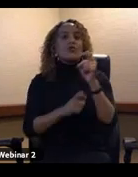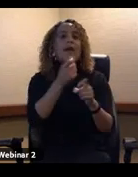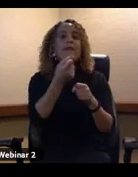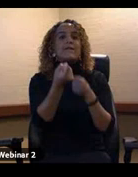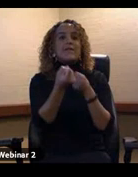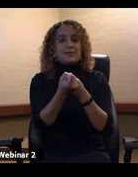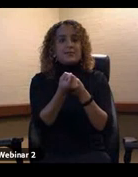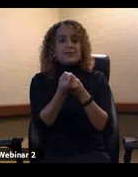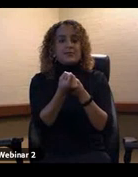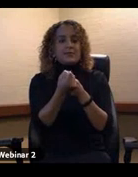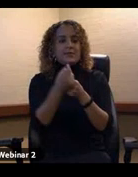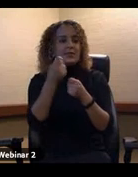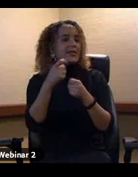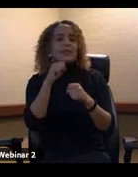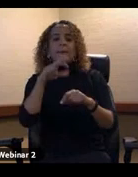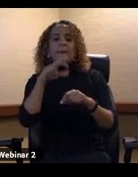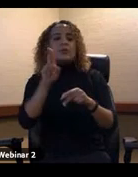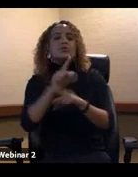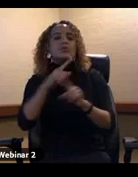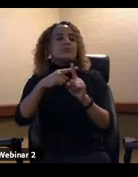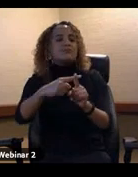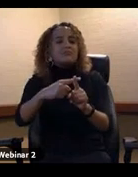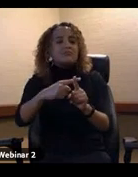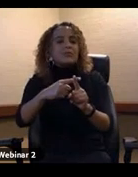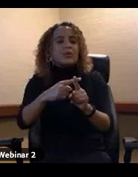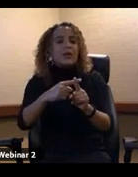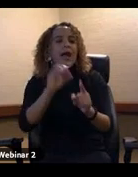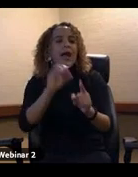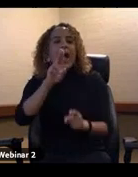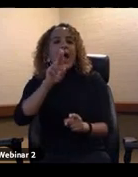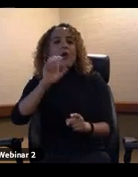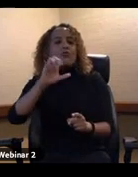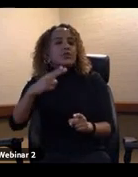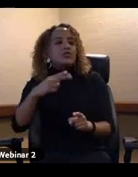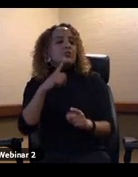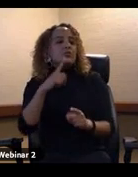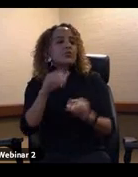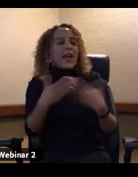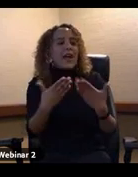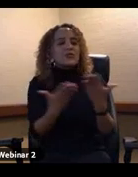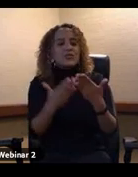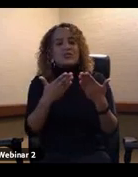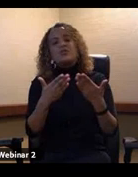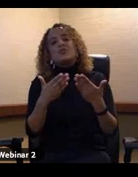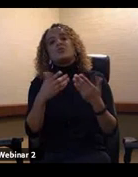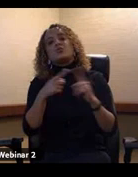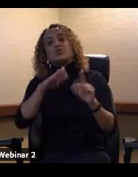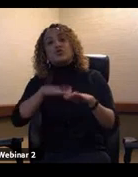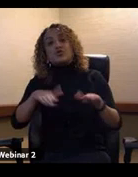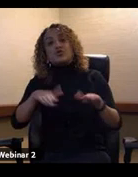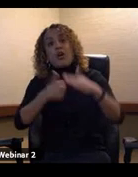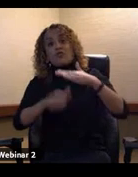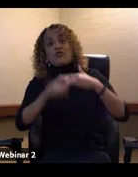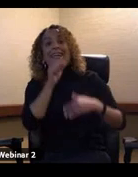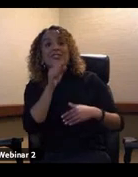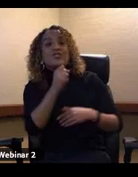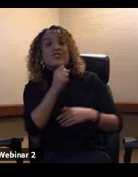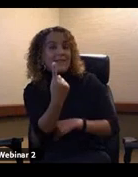Grant funds cannot be used to target outreach or provide services to children under the age of 11,